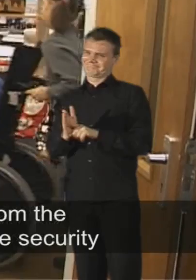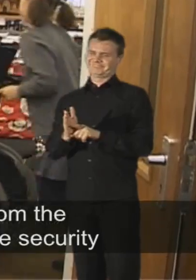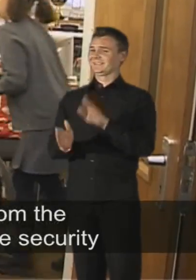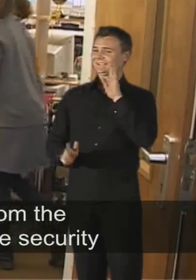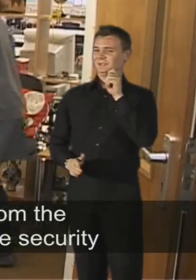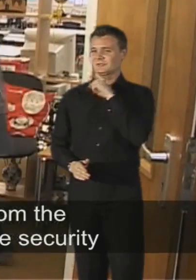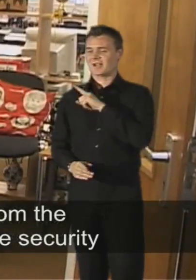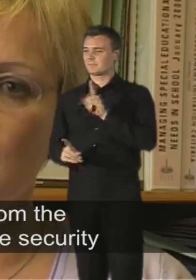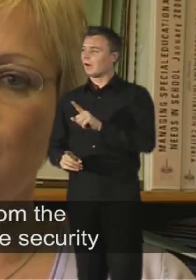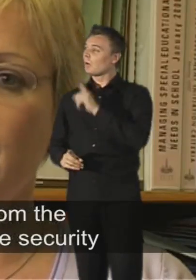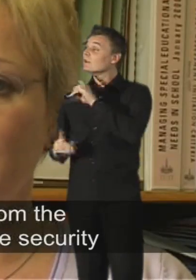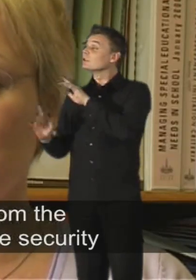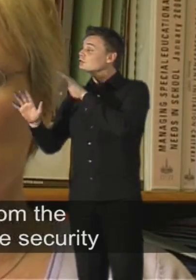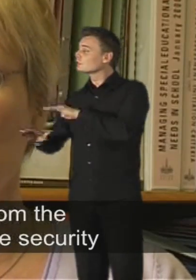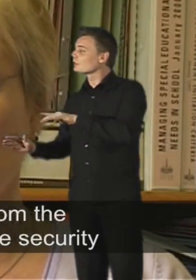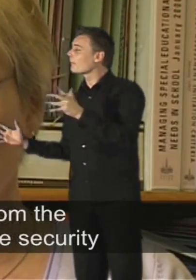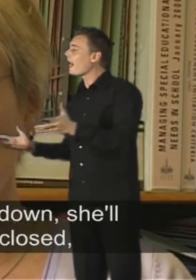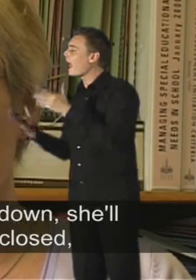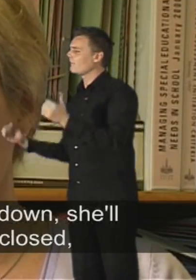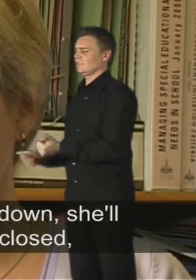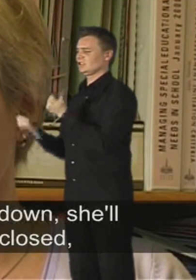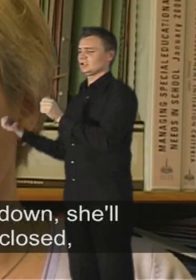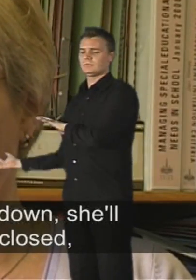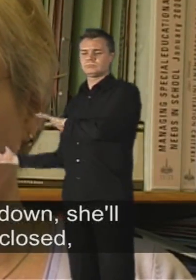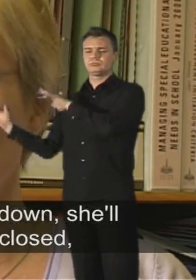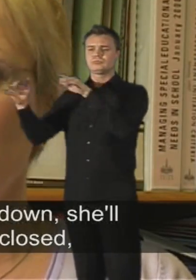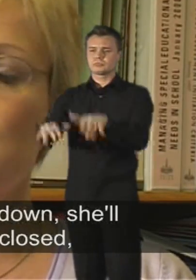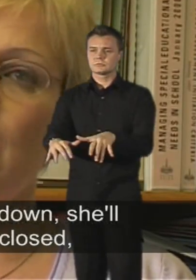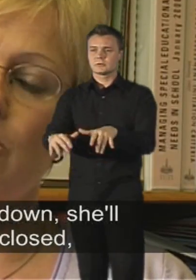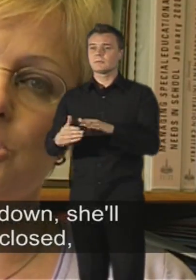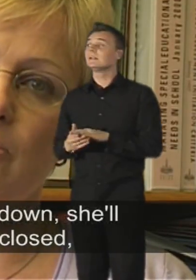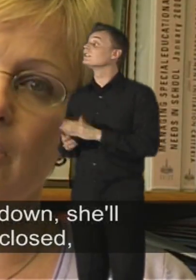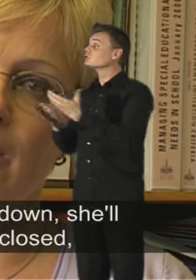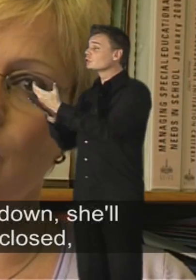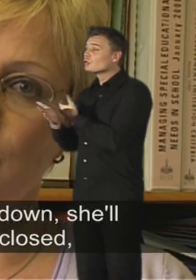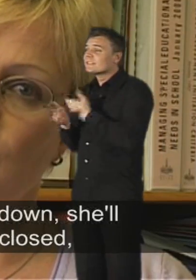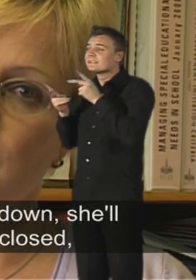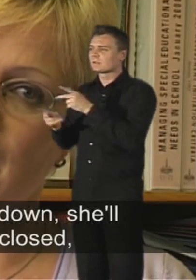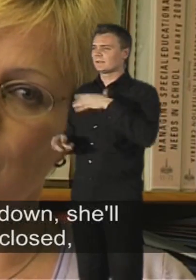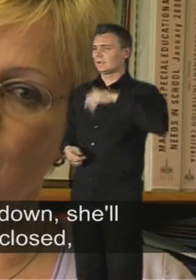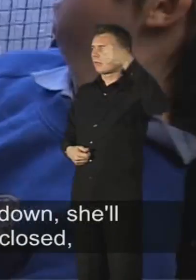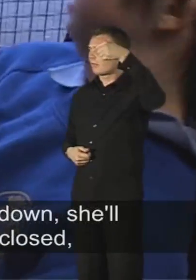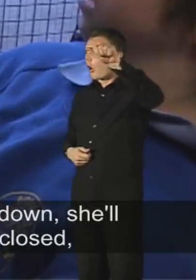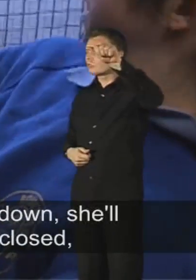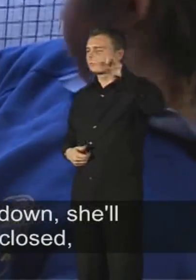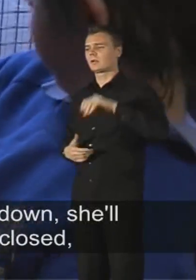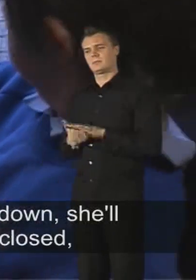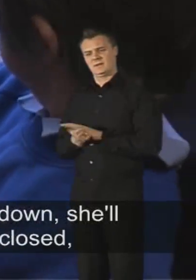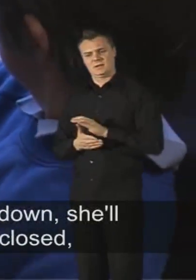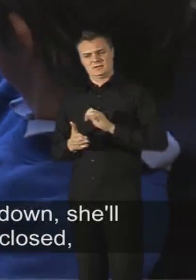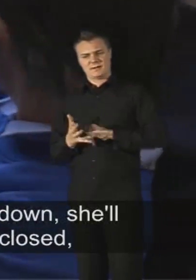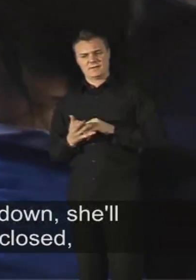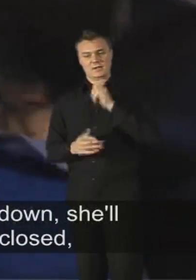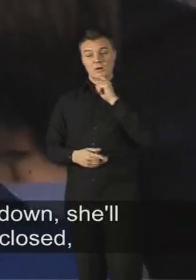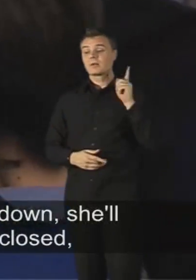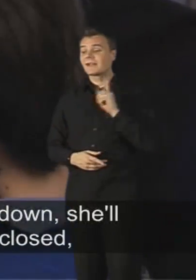in from the playground, we then have to turn the security system on. So Stephanie will come down, she will make